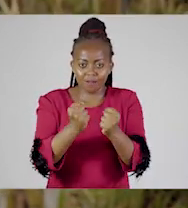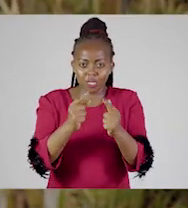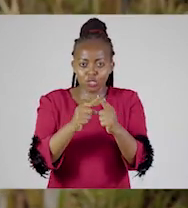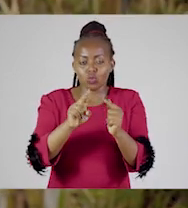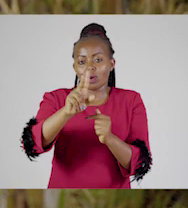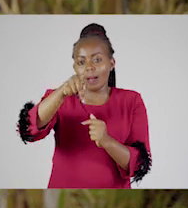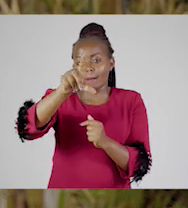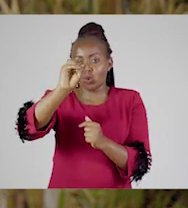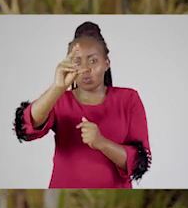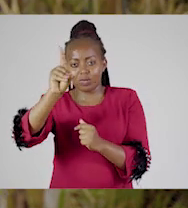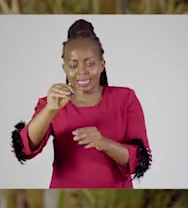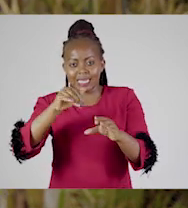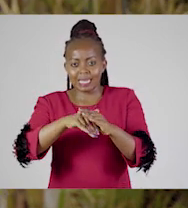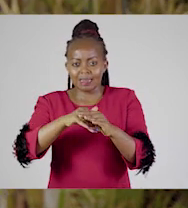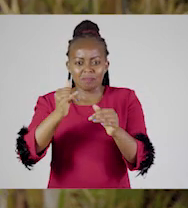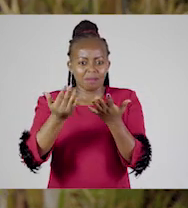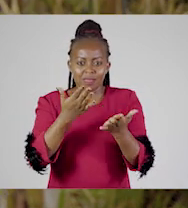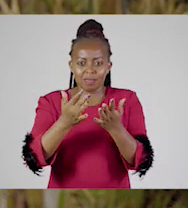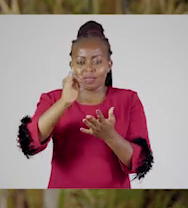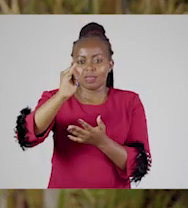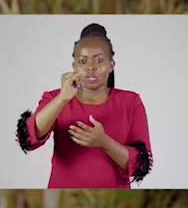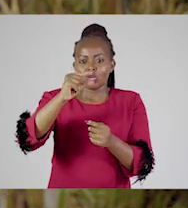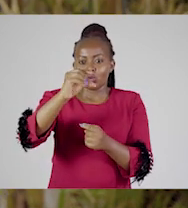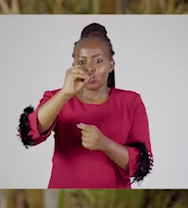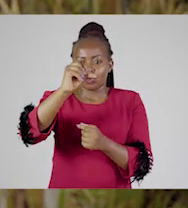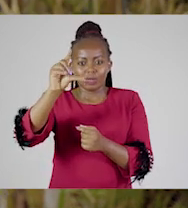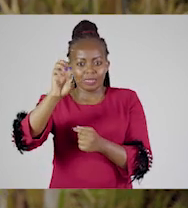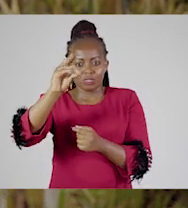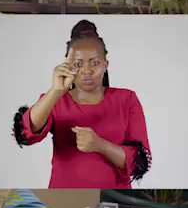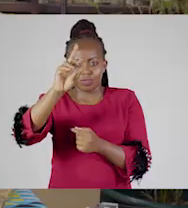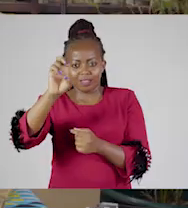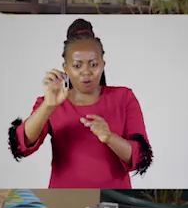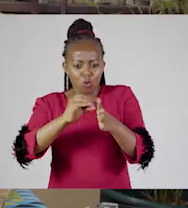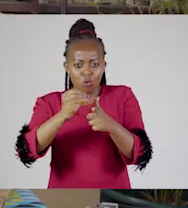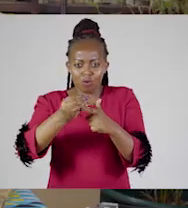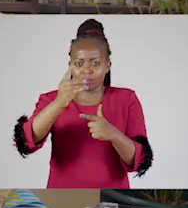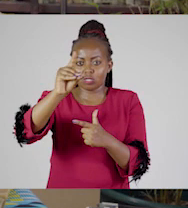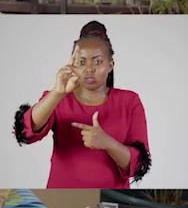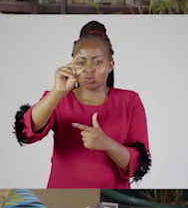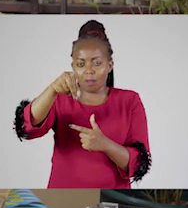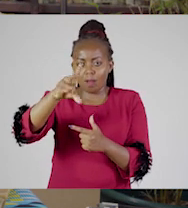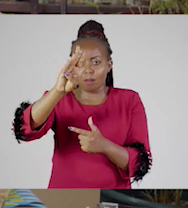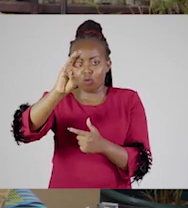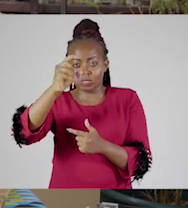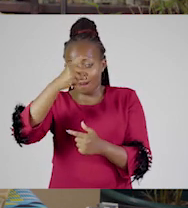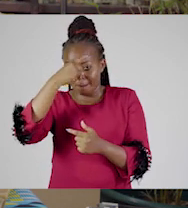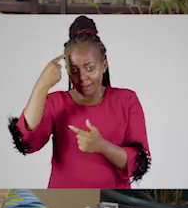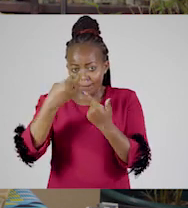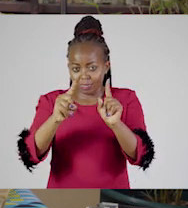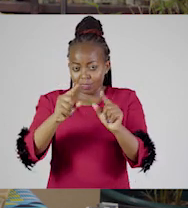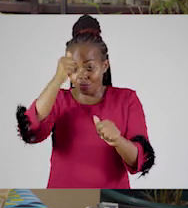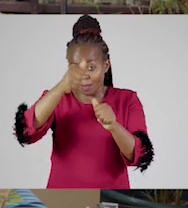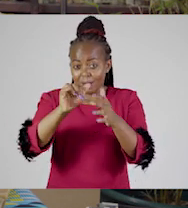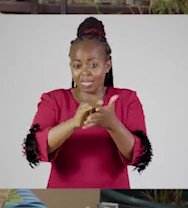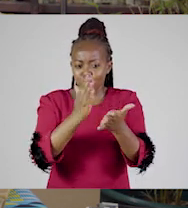be uploading the photos onto Instagram, Google Drive, Dropbox. But remember, these are platforms that are tied